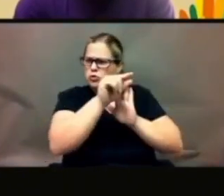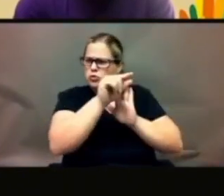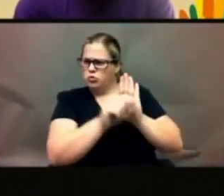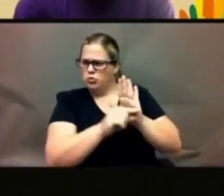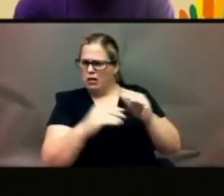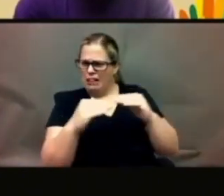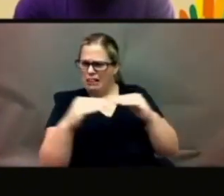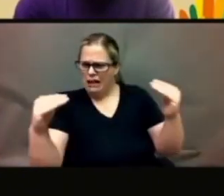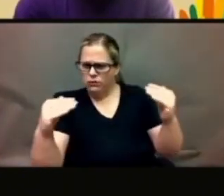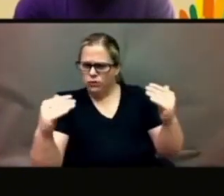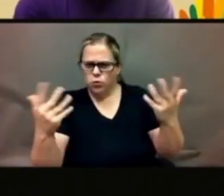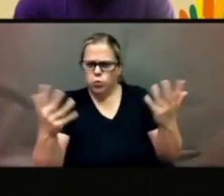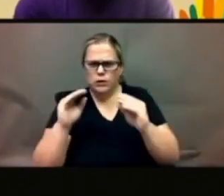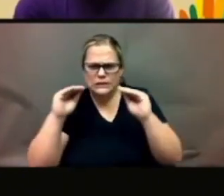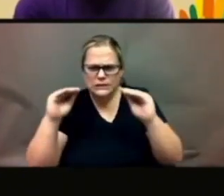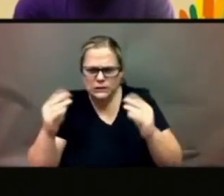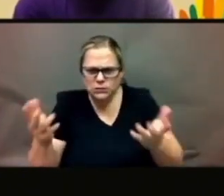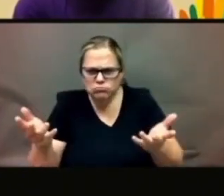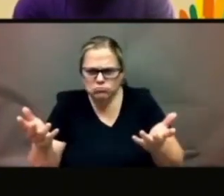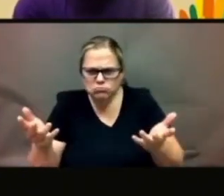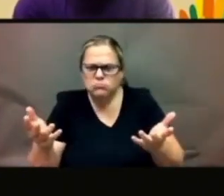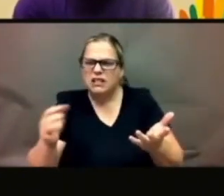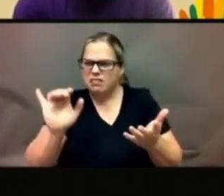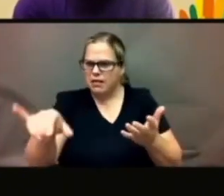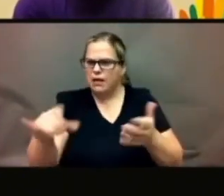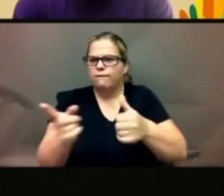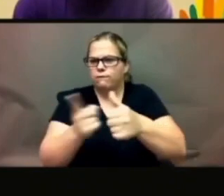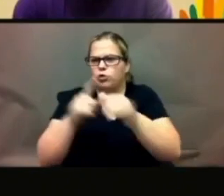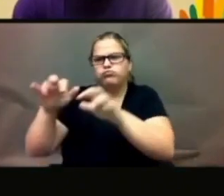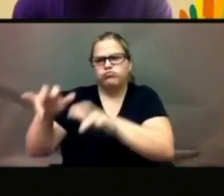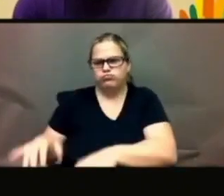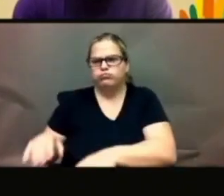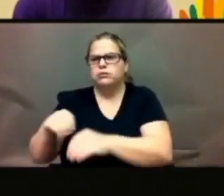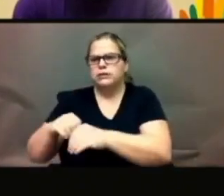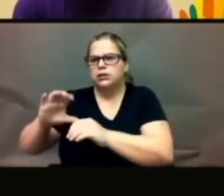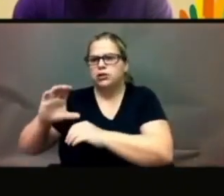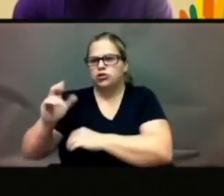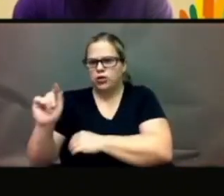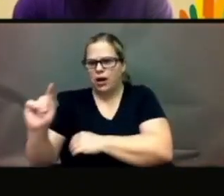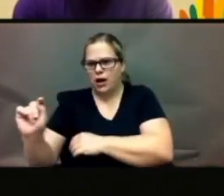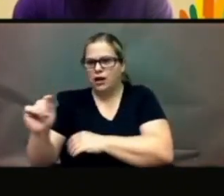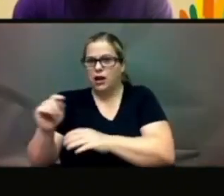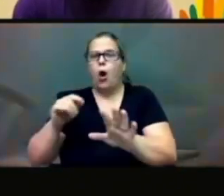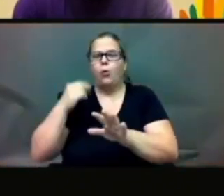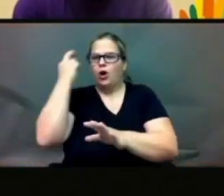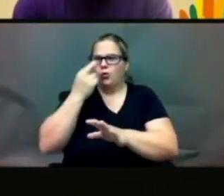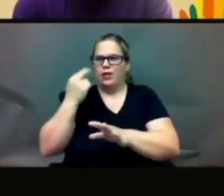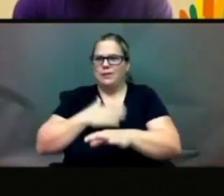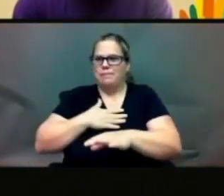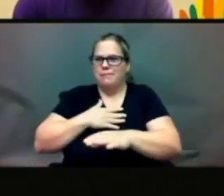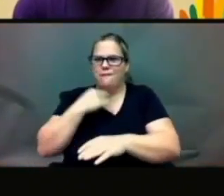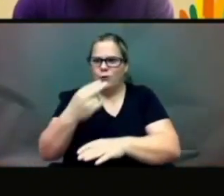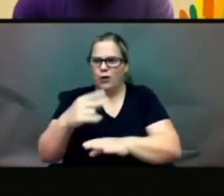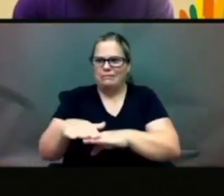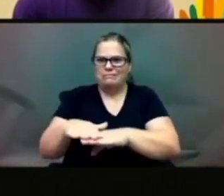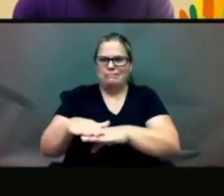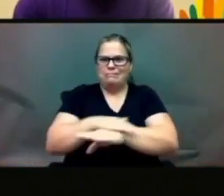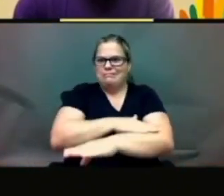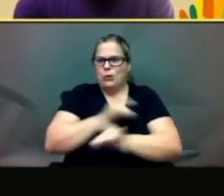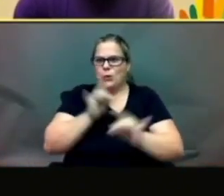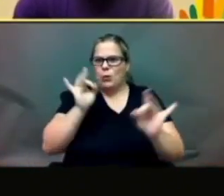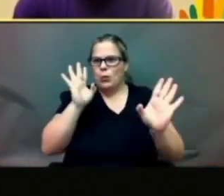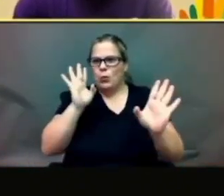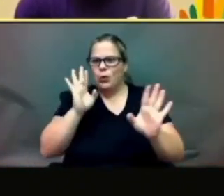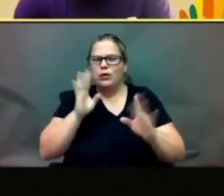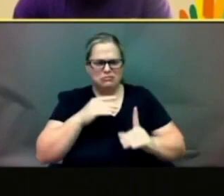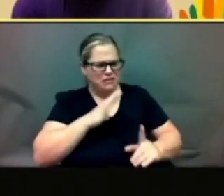teach. I'd like to know that in chat. And I just realized I had to slow down. And did you hear me? I slowed down all the way.